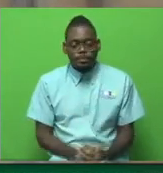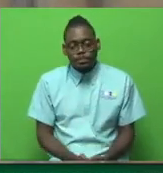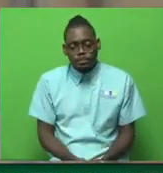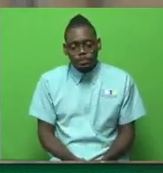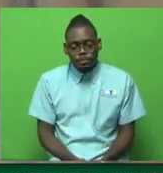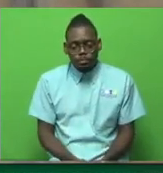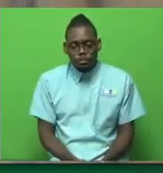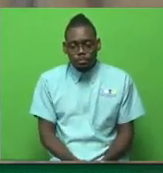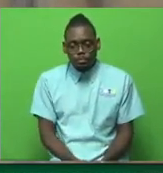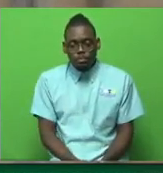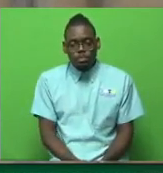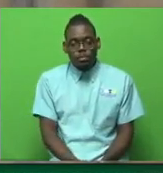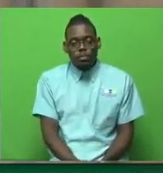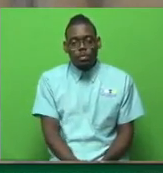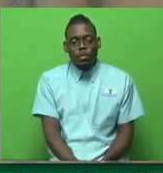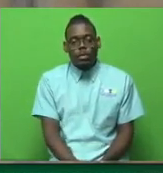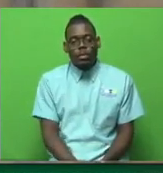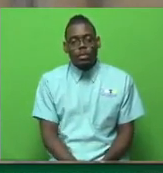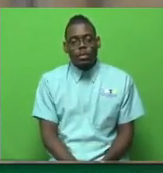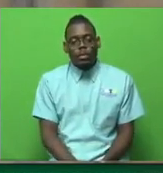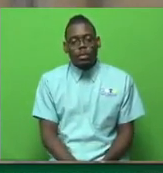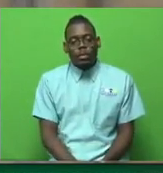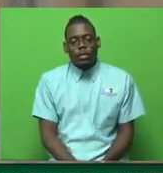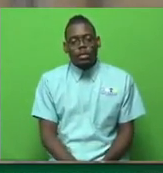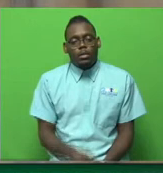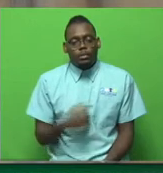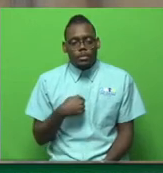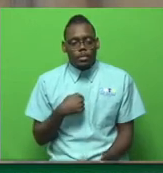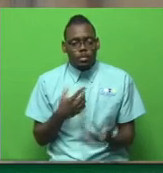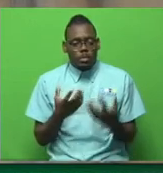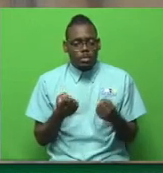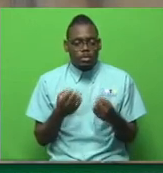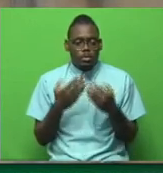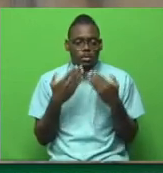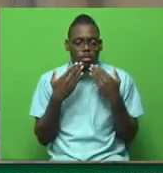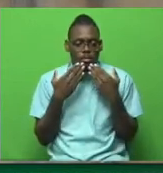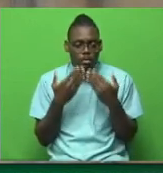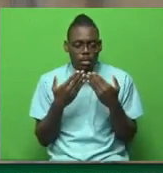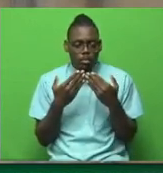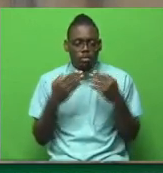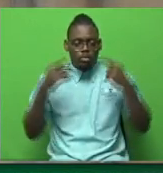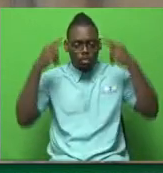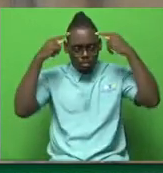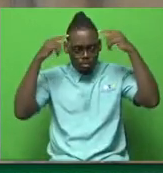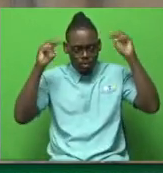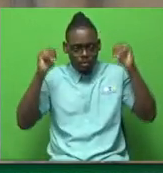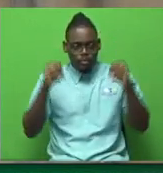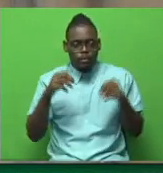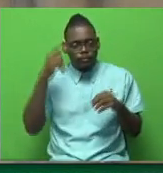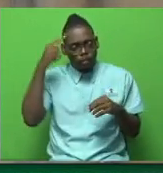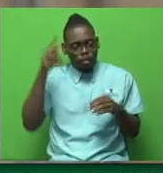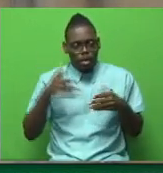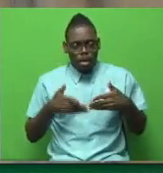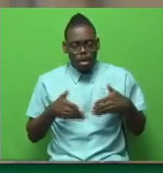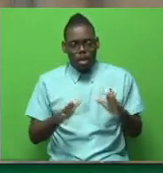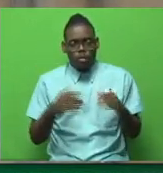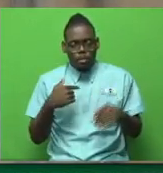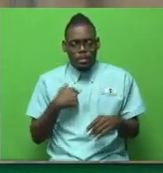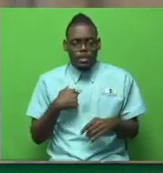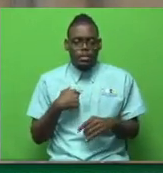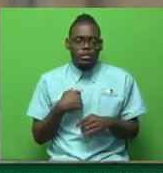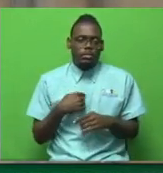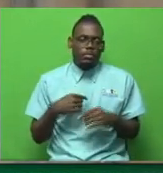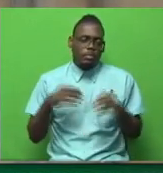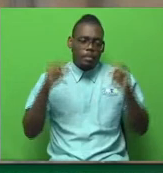my honorable prime minister for having the faith in me to continue serving as minister of Health and also